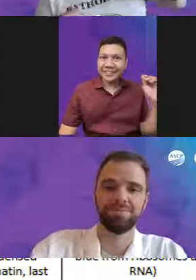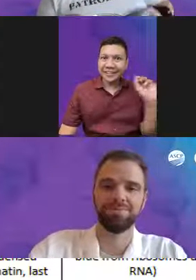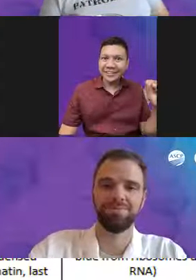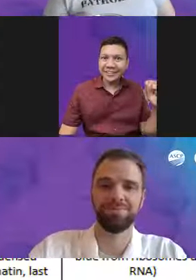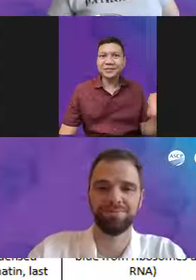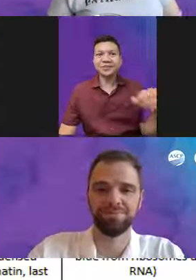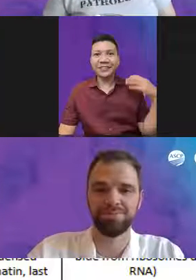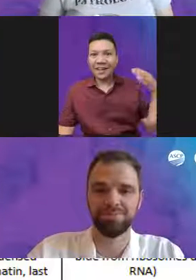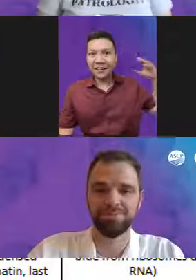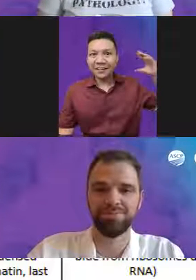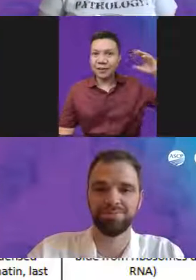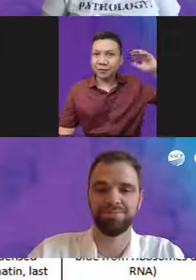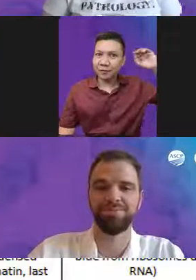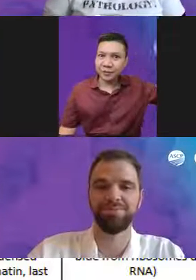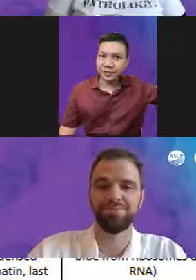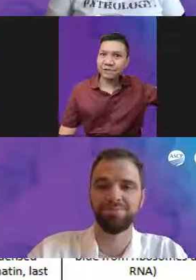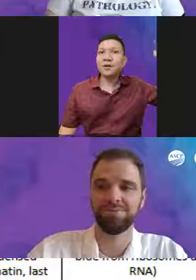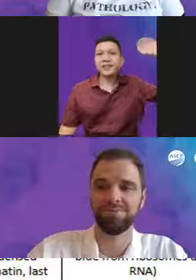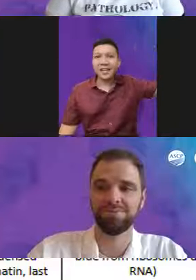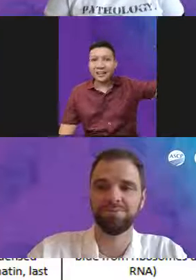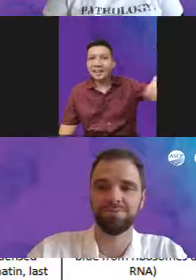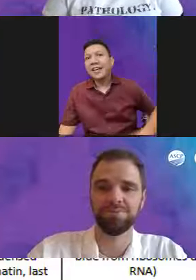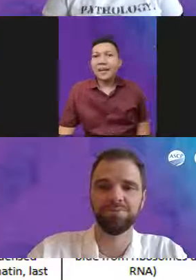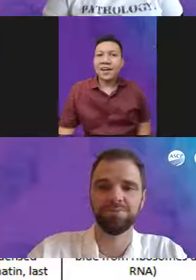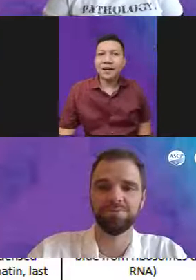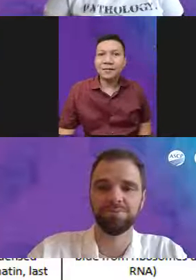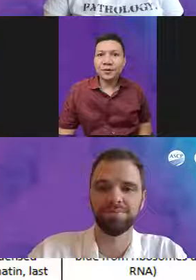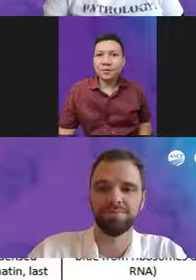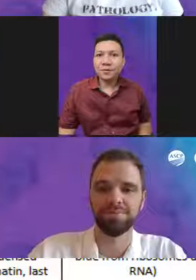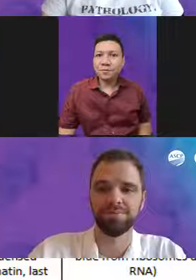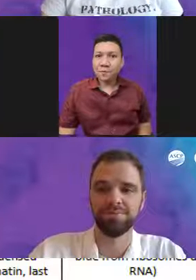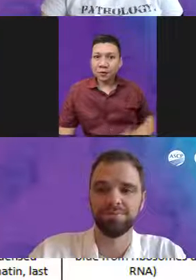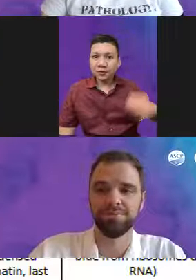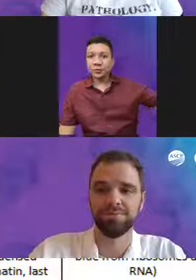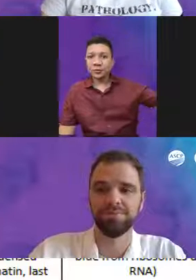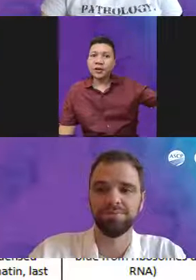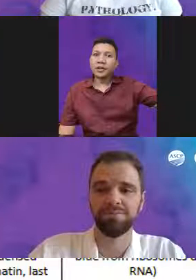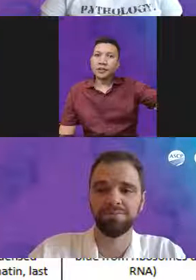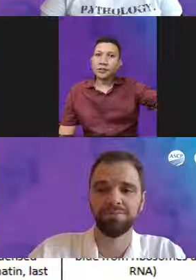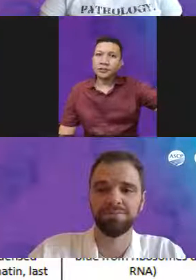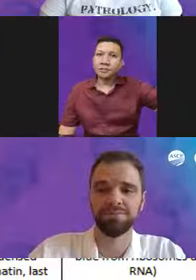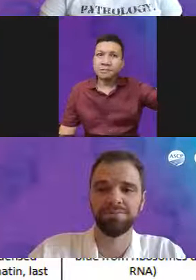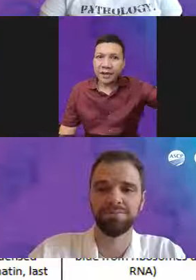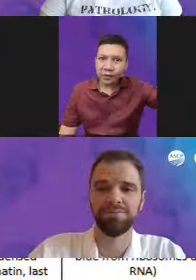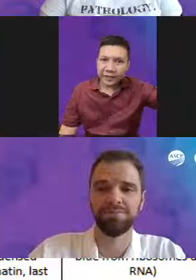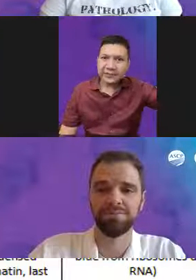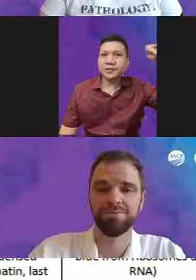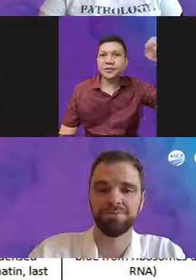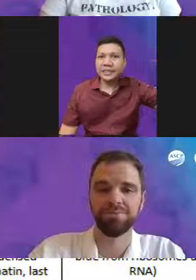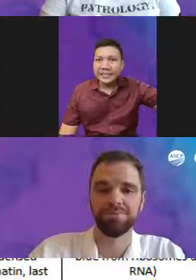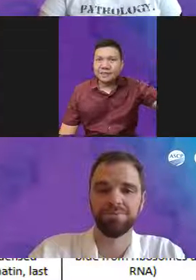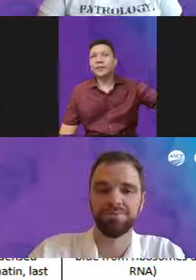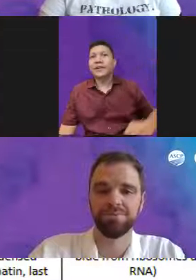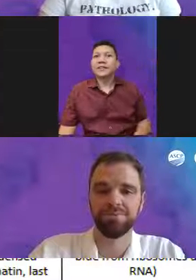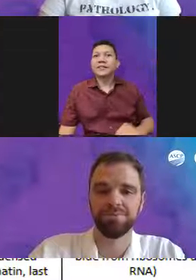So that your kidneys will tell, or will produce EPO, tell your bone marrow to make more red cells